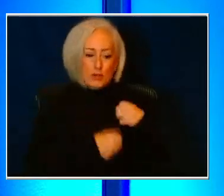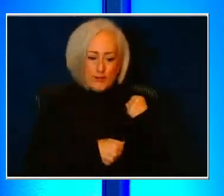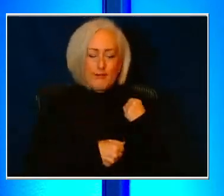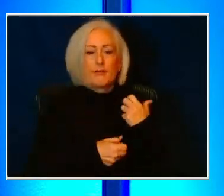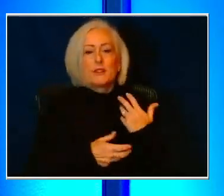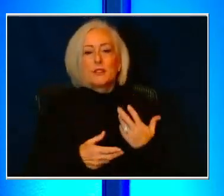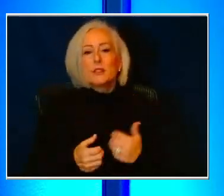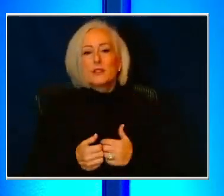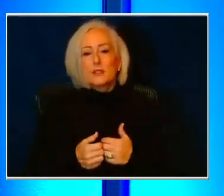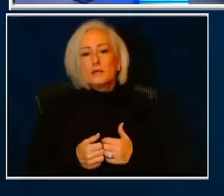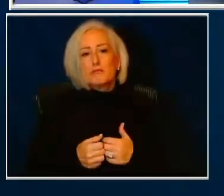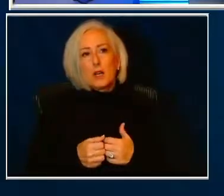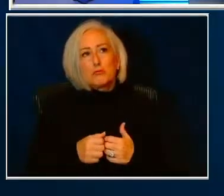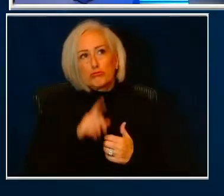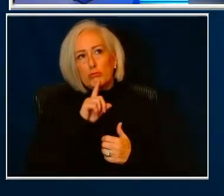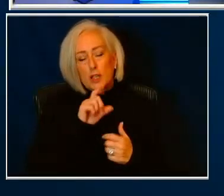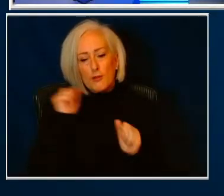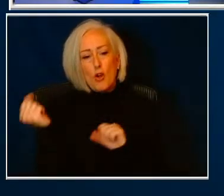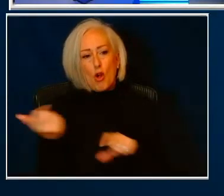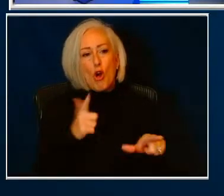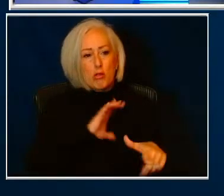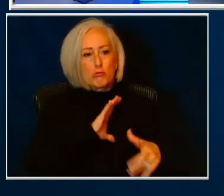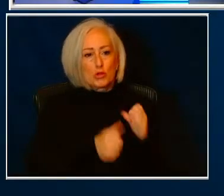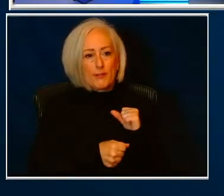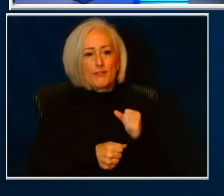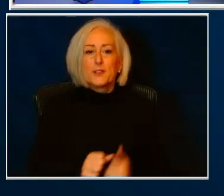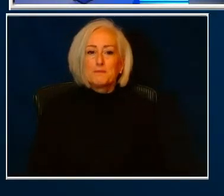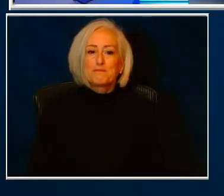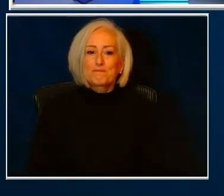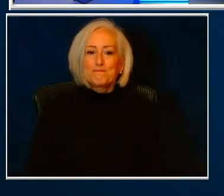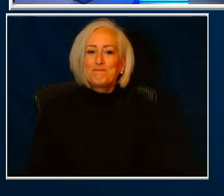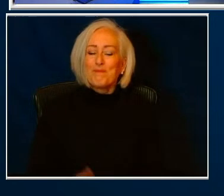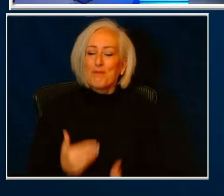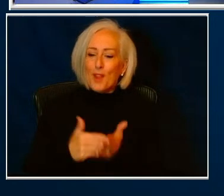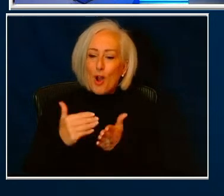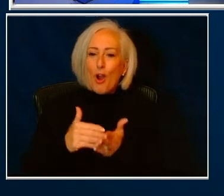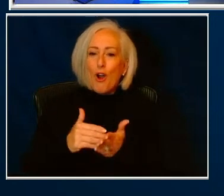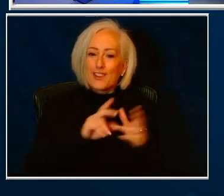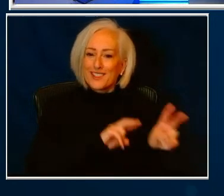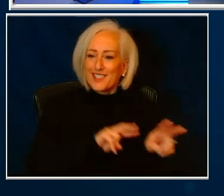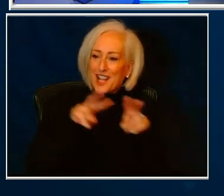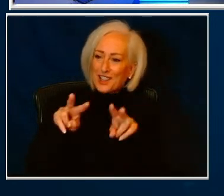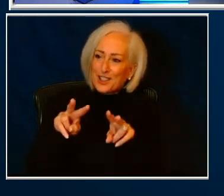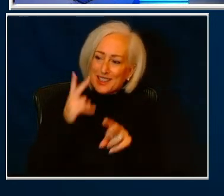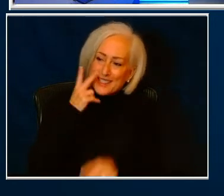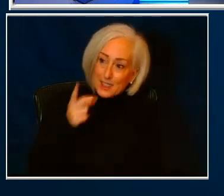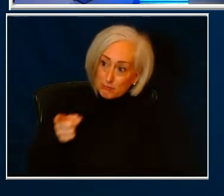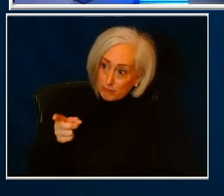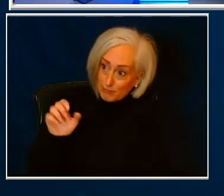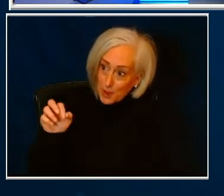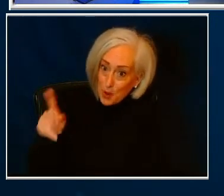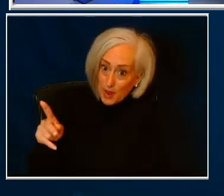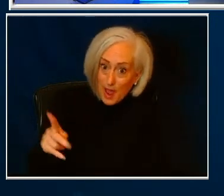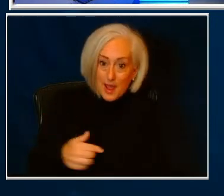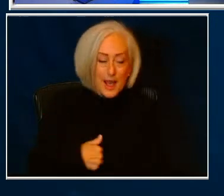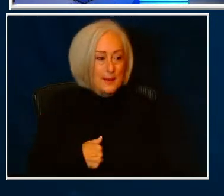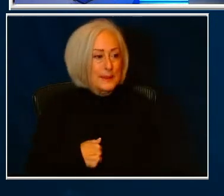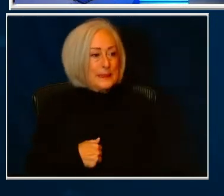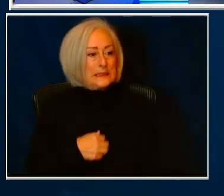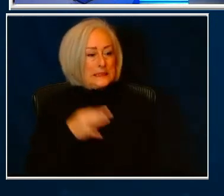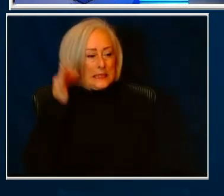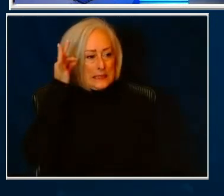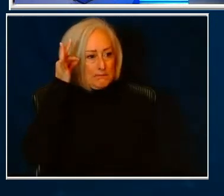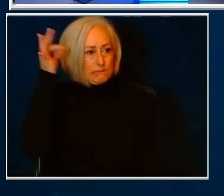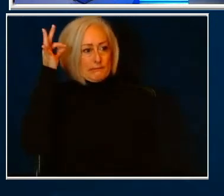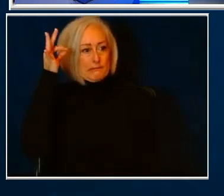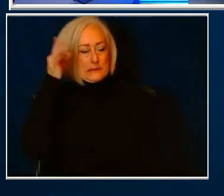it's the grief. Yeah, many times I've looked at you across the office and said, are you doing okay? And you always say, I'm hanging by a thread. I'm just hanging by a